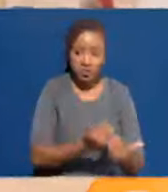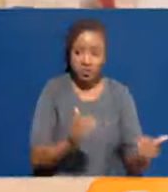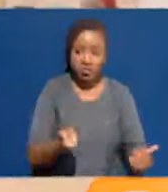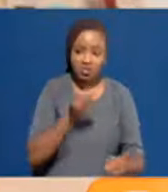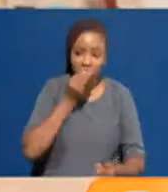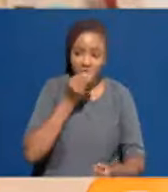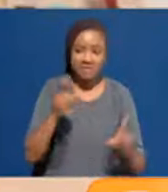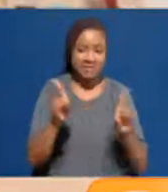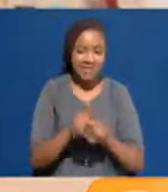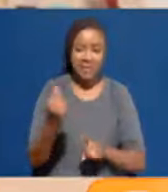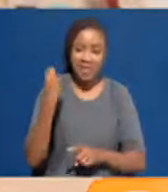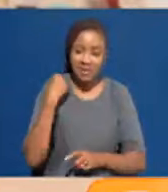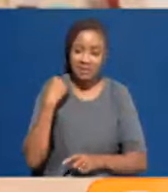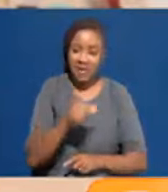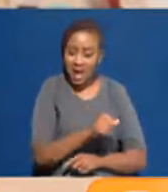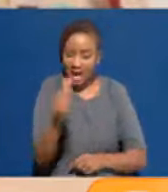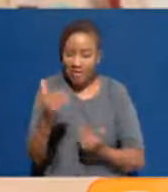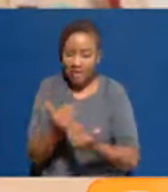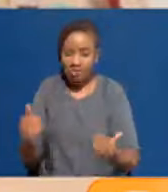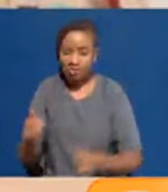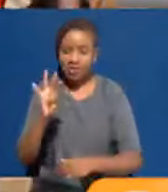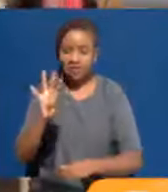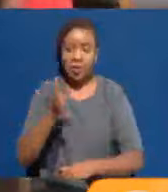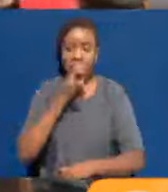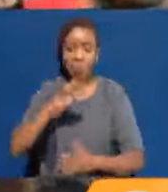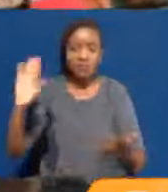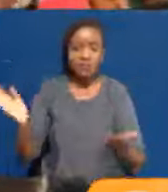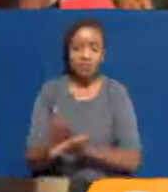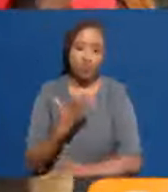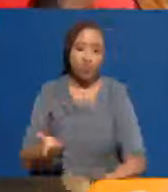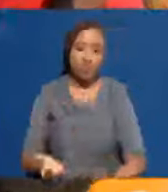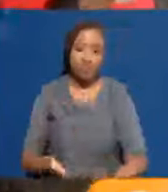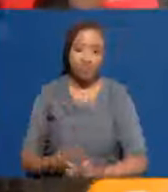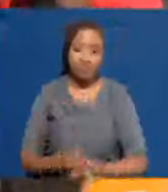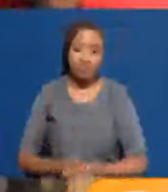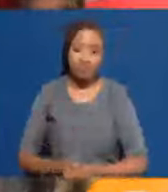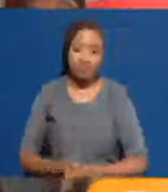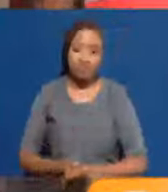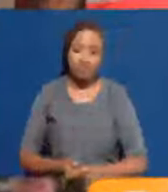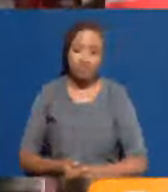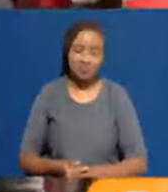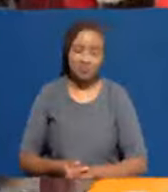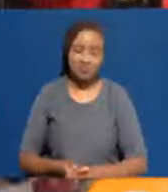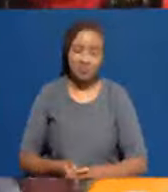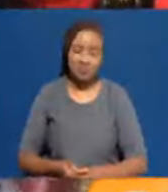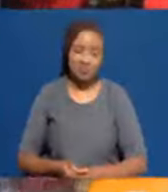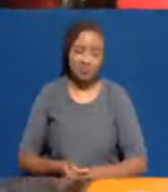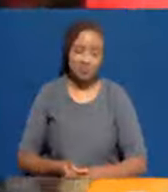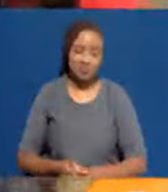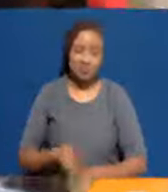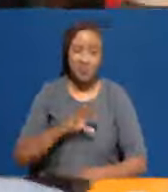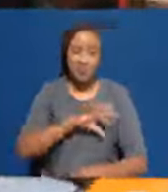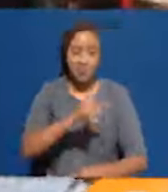Na pia jana kuna watoto wawili wameenda na maji. The county government of Tana River through the Department